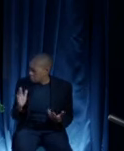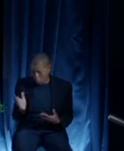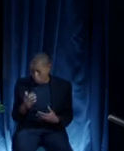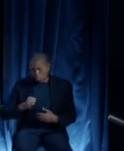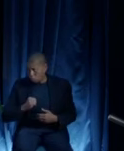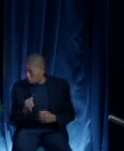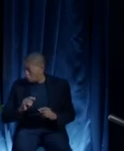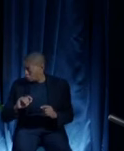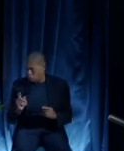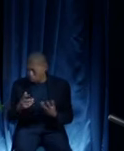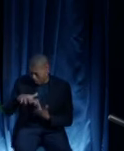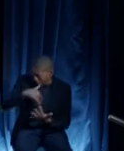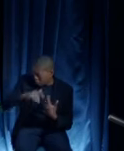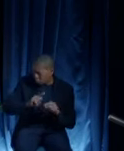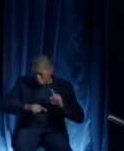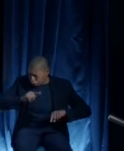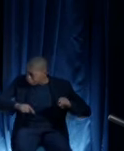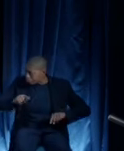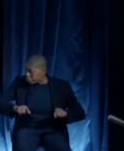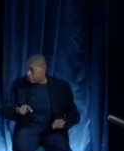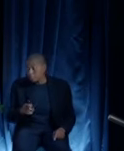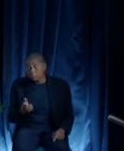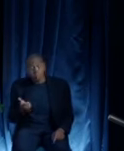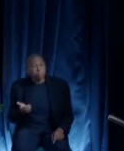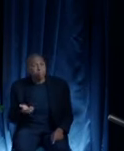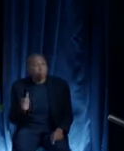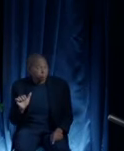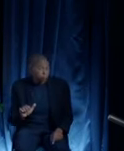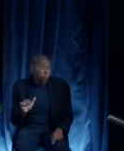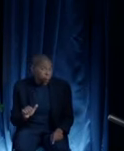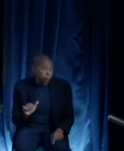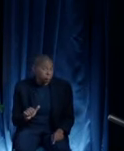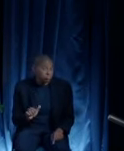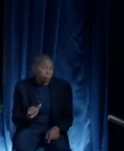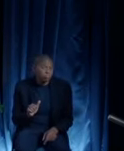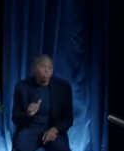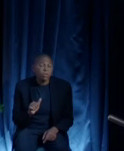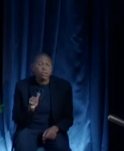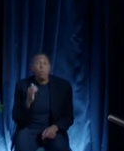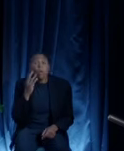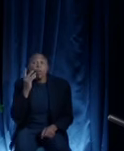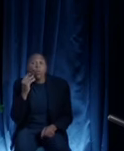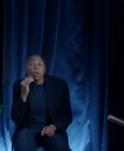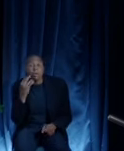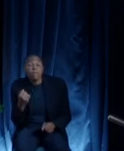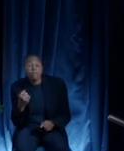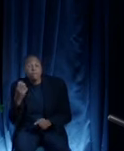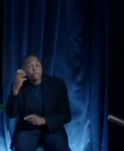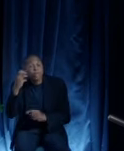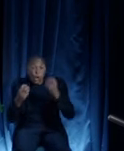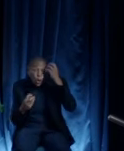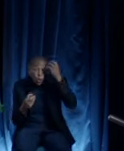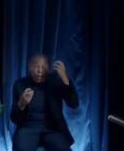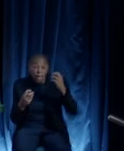True, absolutely. You do get, for instance, the minute you get a consort queen who is not from England, she